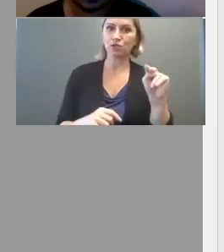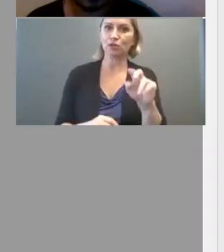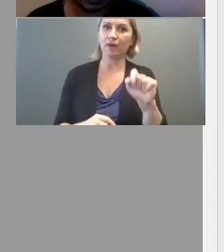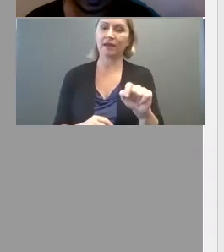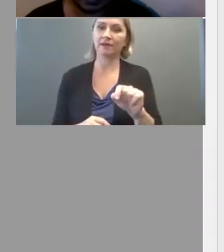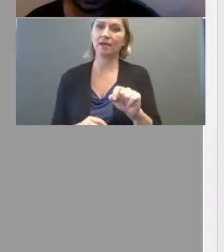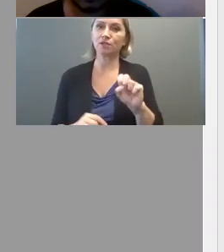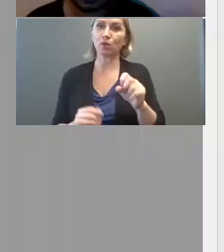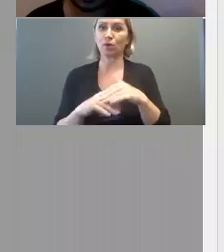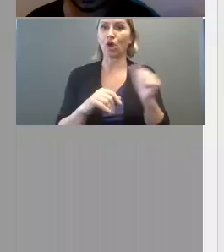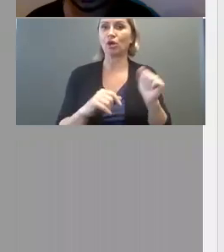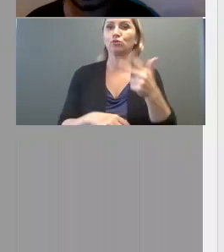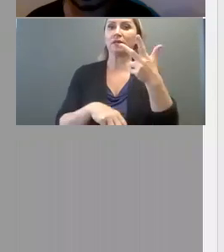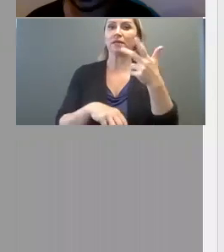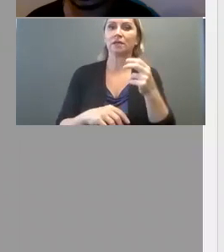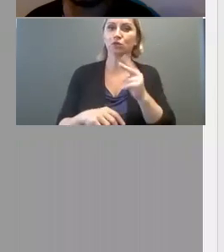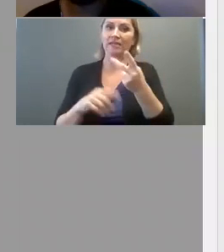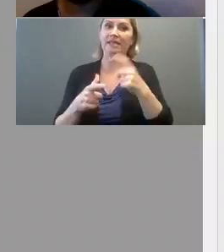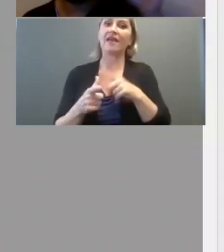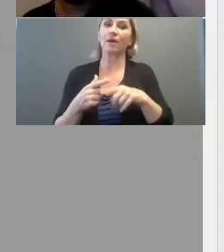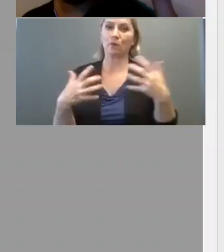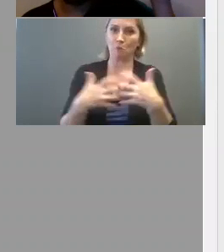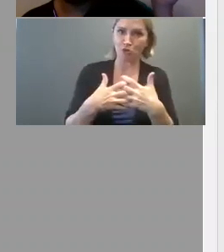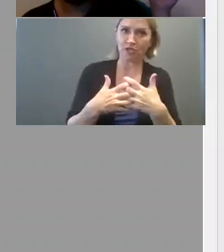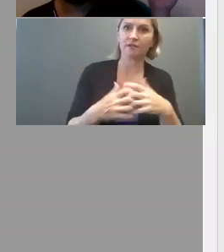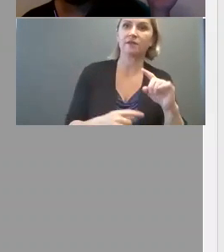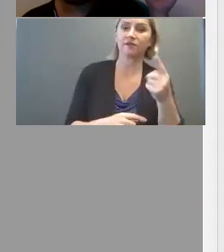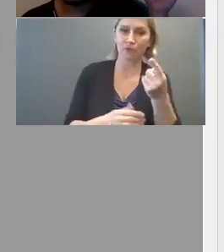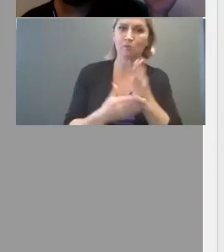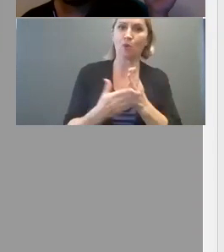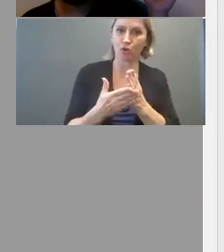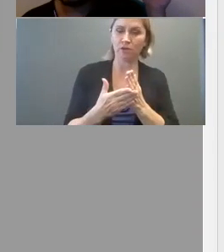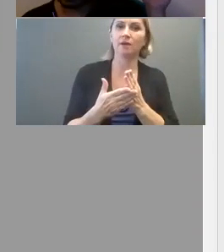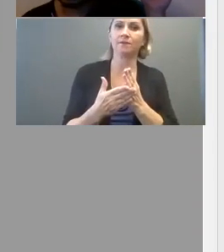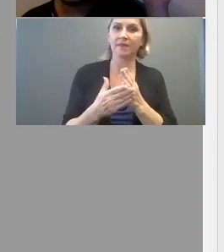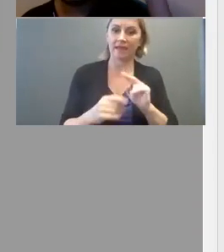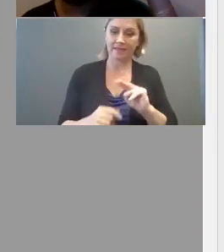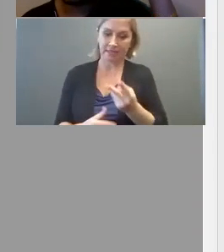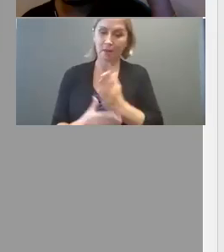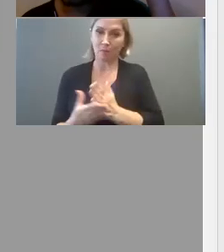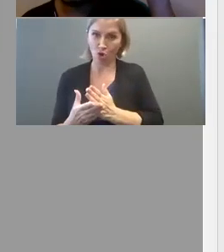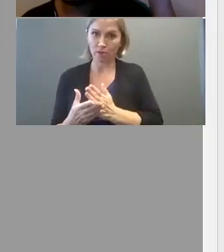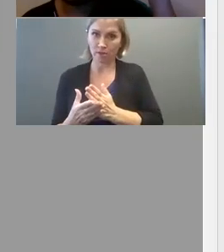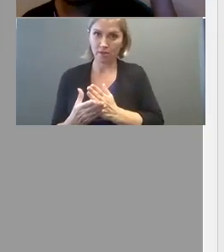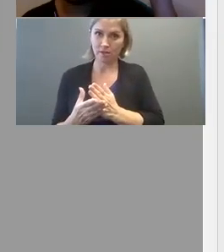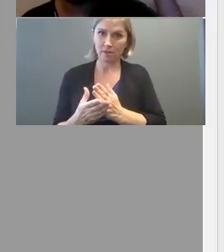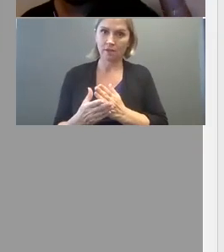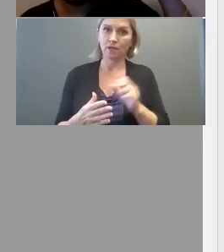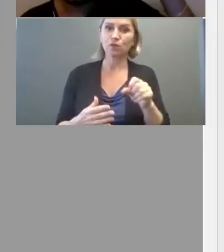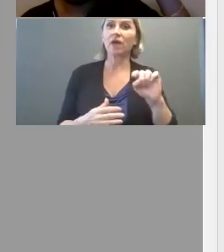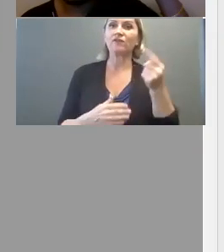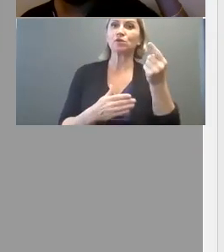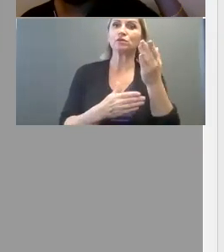it thrice. And then we are merging the first part with the second part array. So the first part, the